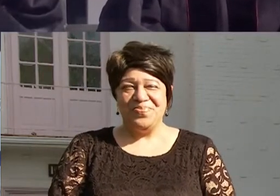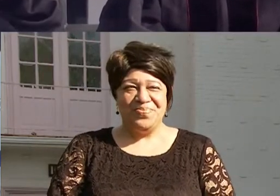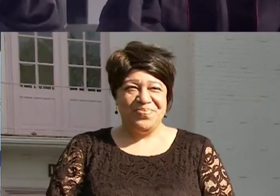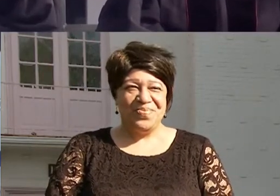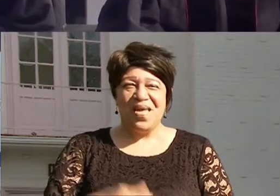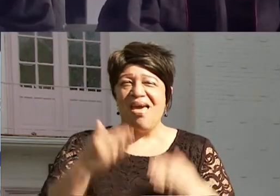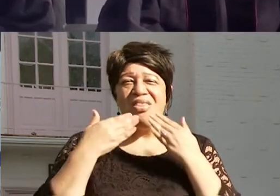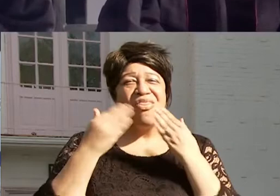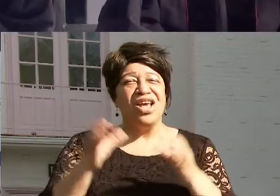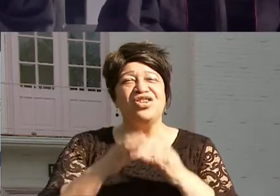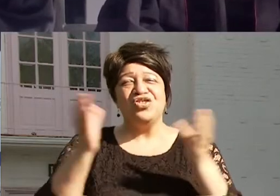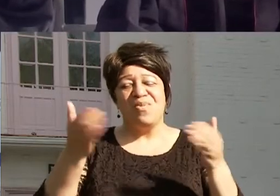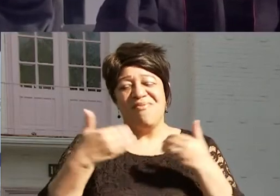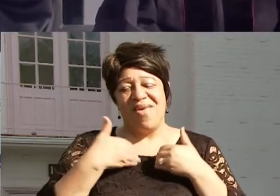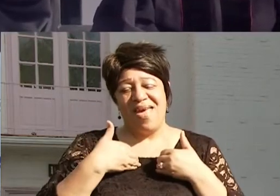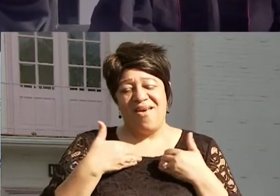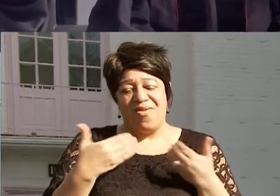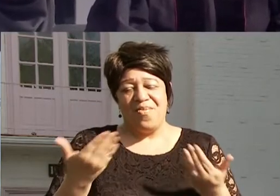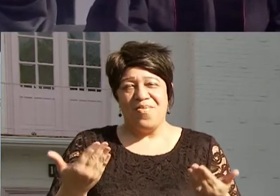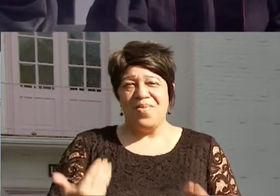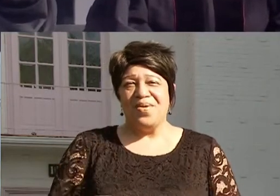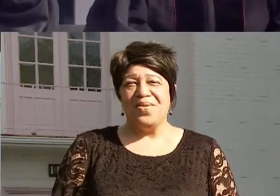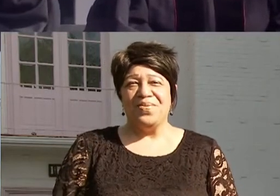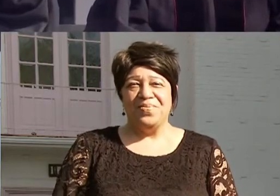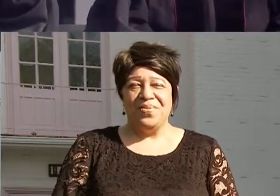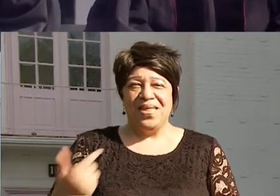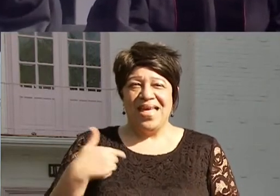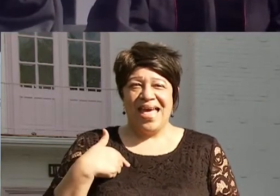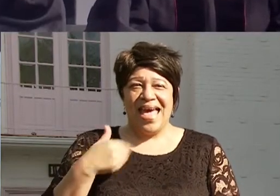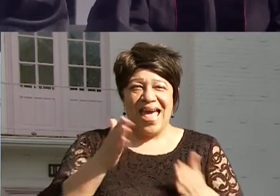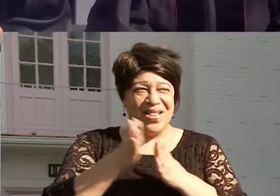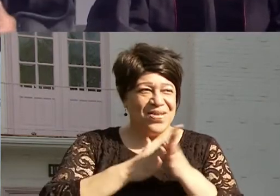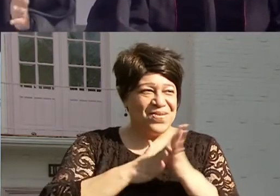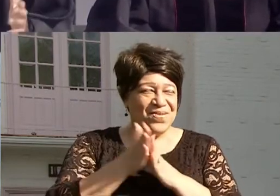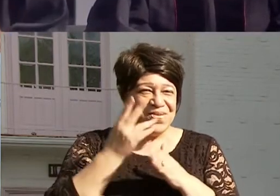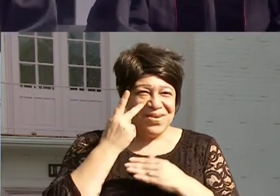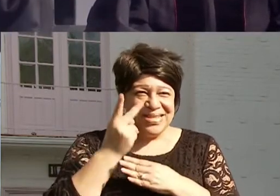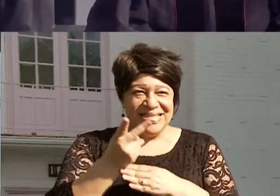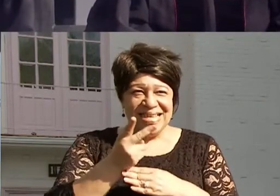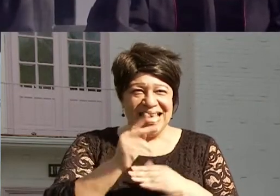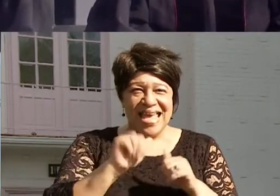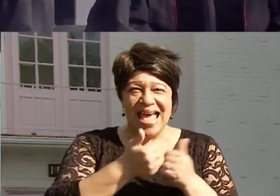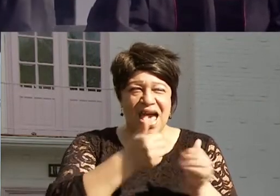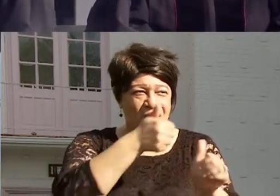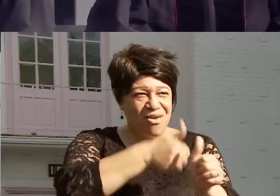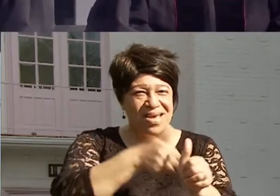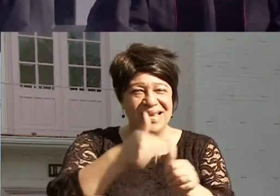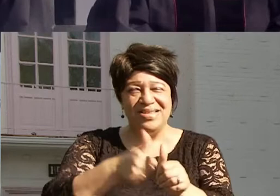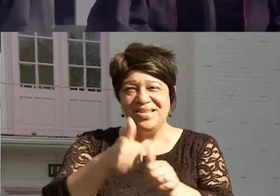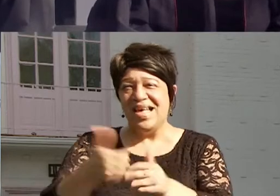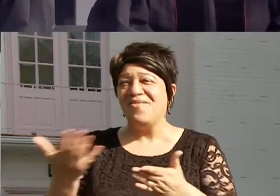Thank you so much for having me. I look forward to seeing how each and every one of you grow.